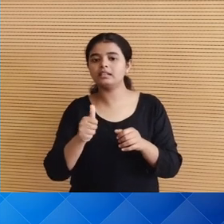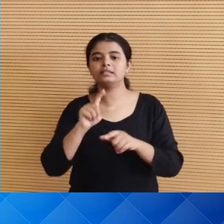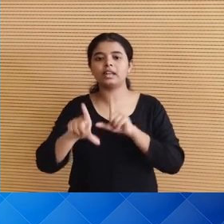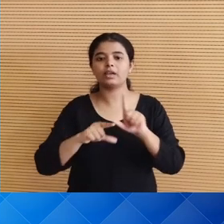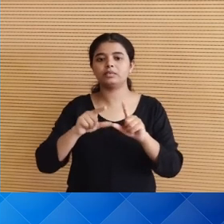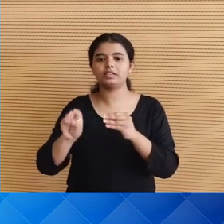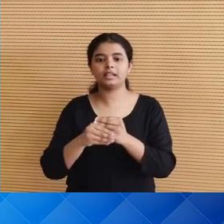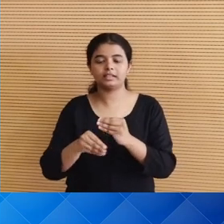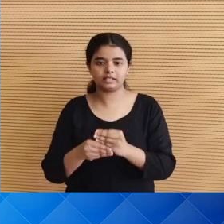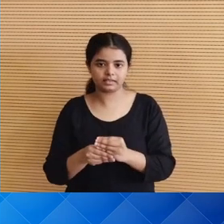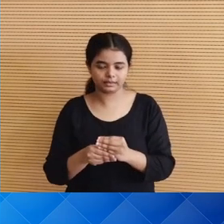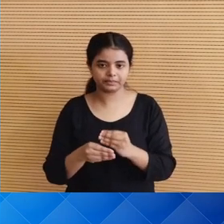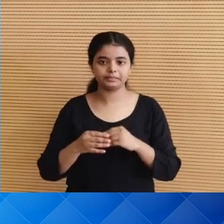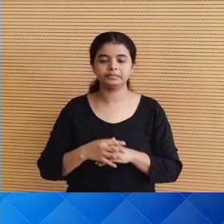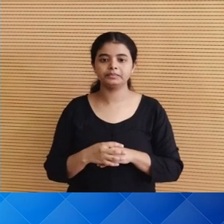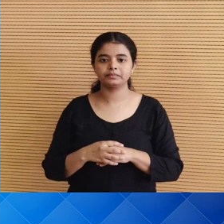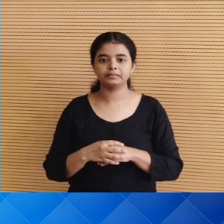slide.